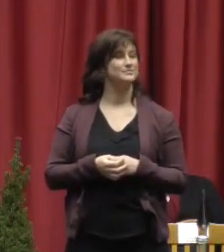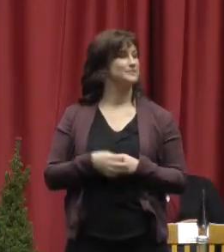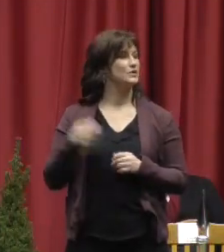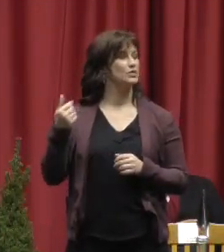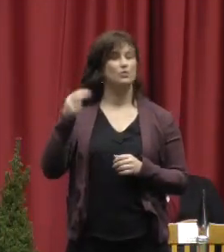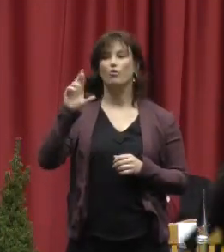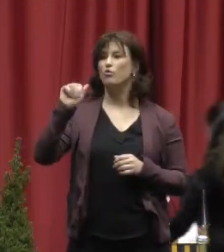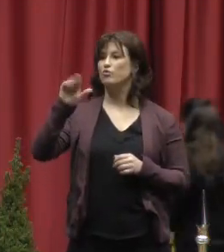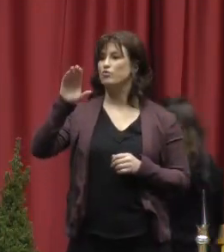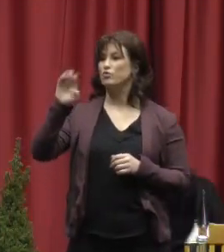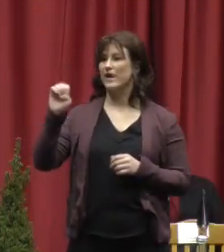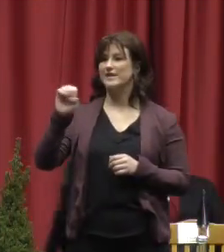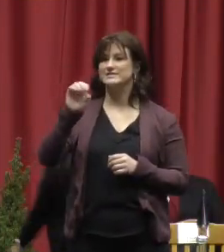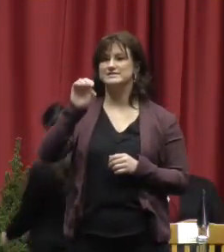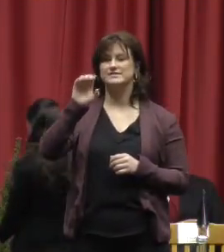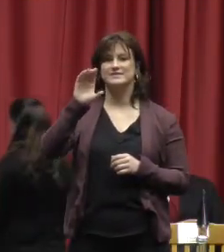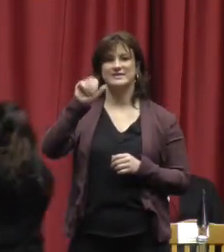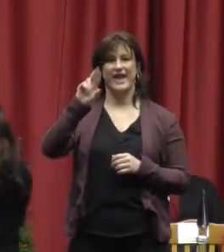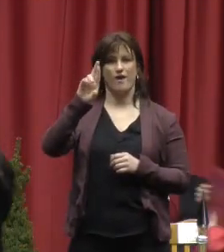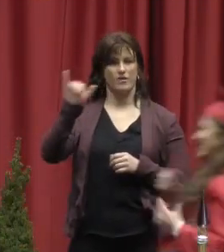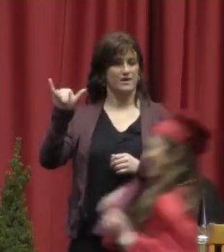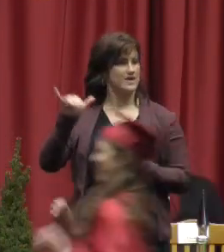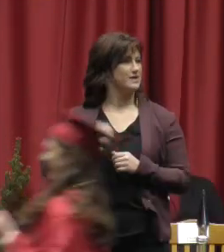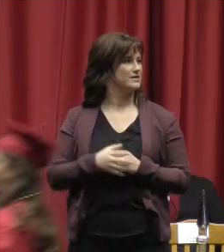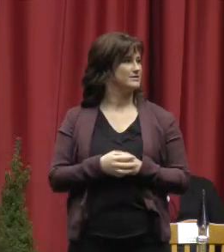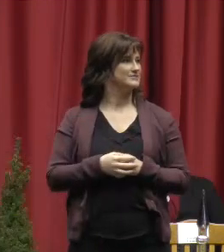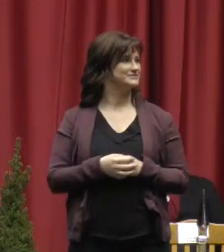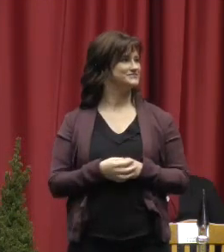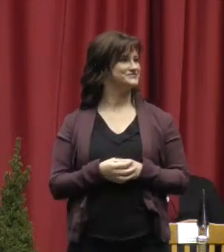Grace Carey.